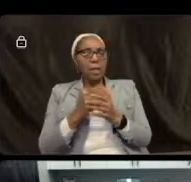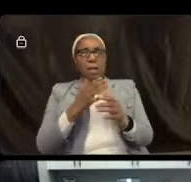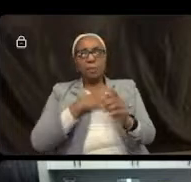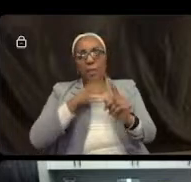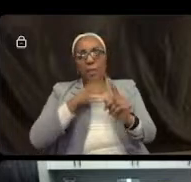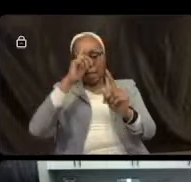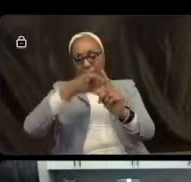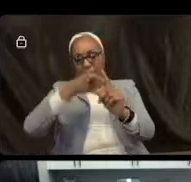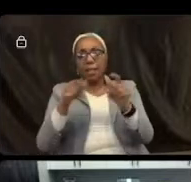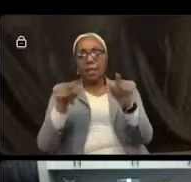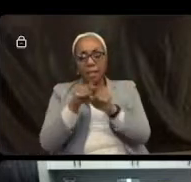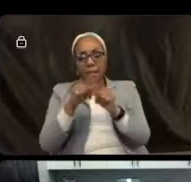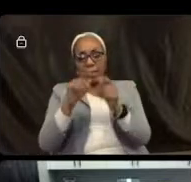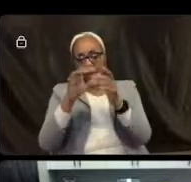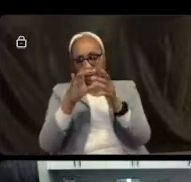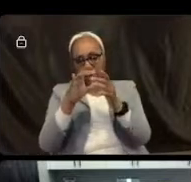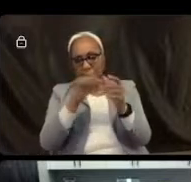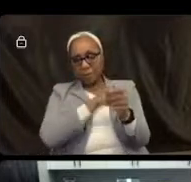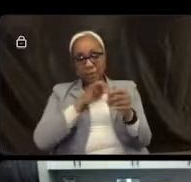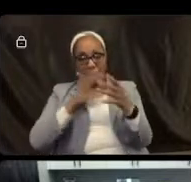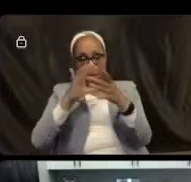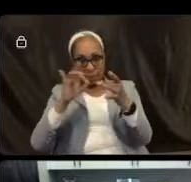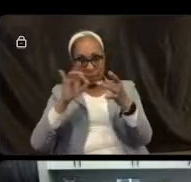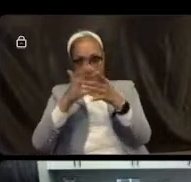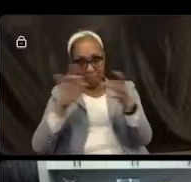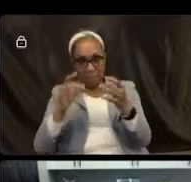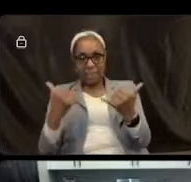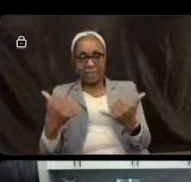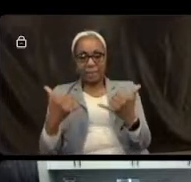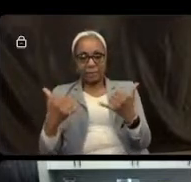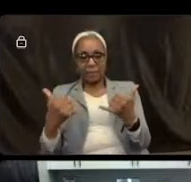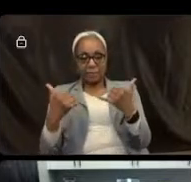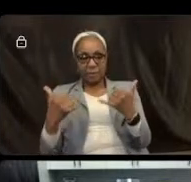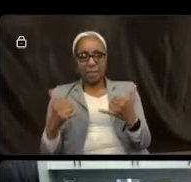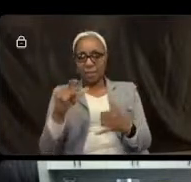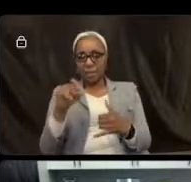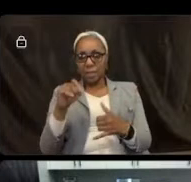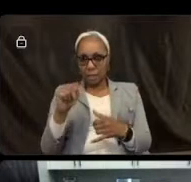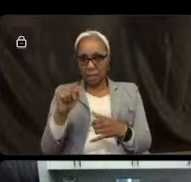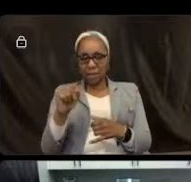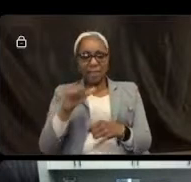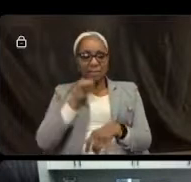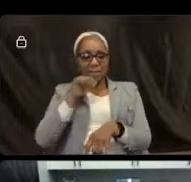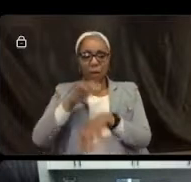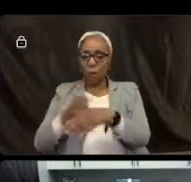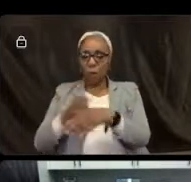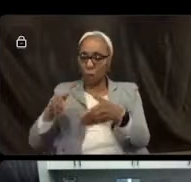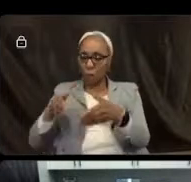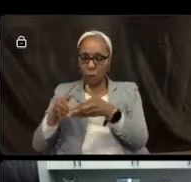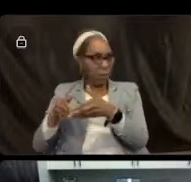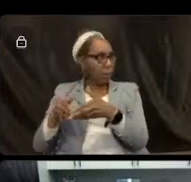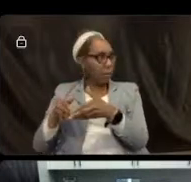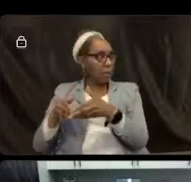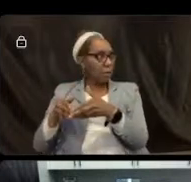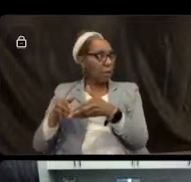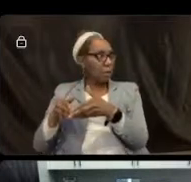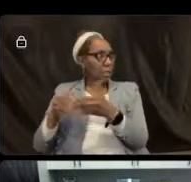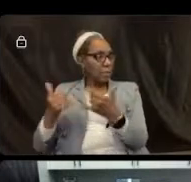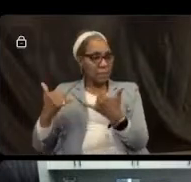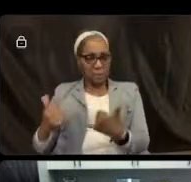as stated by staff, is that the existing lot, it's not on the corner, but it's an existing lot,